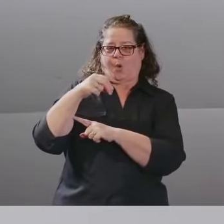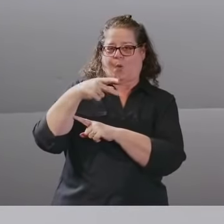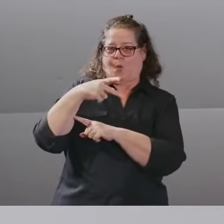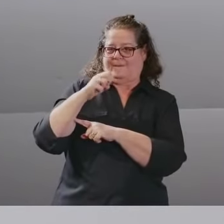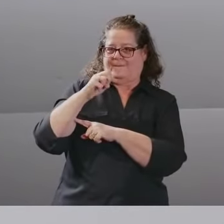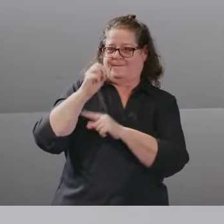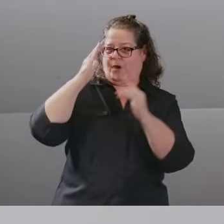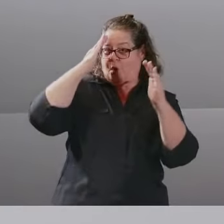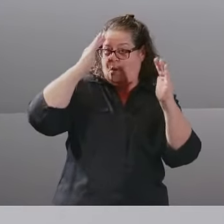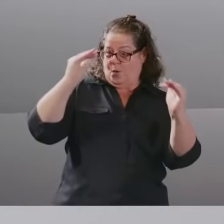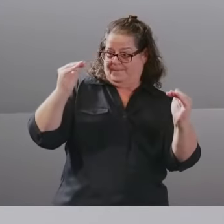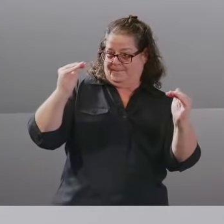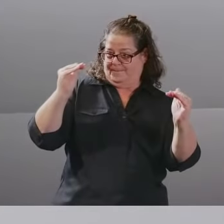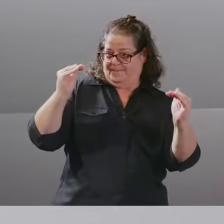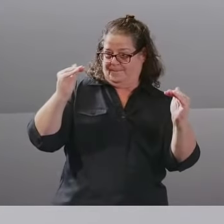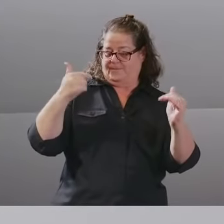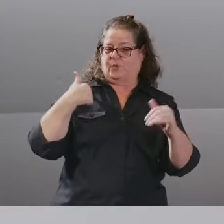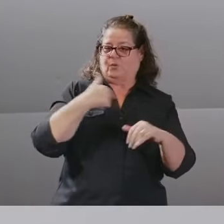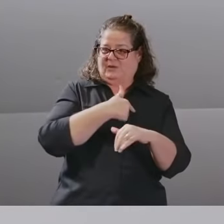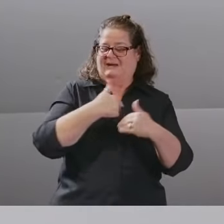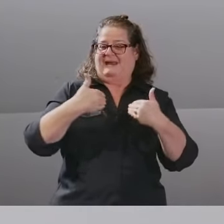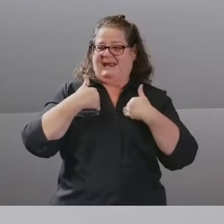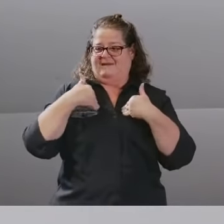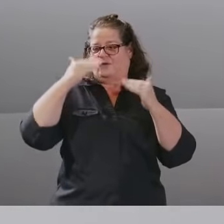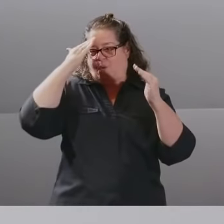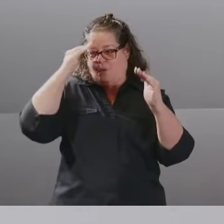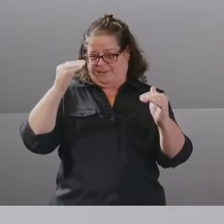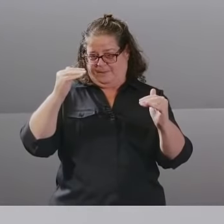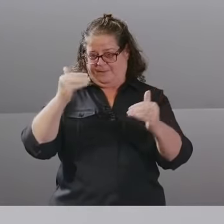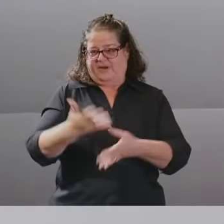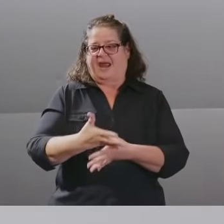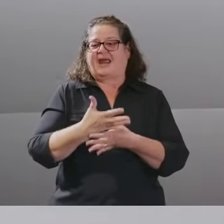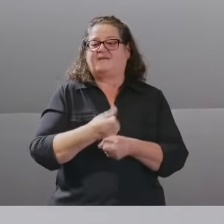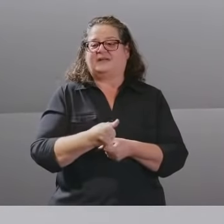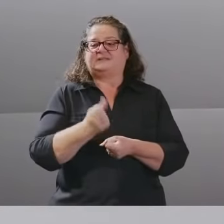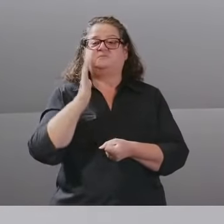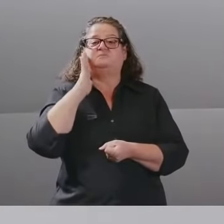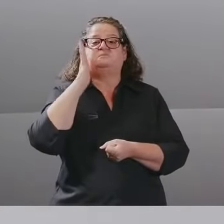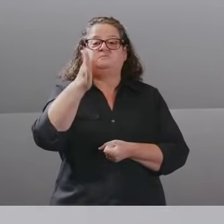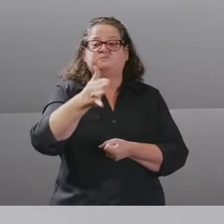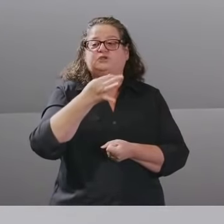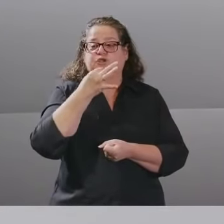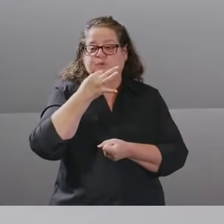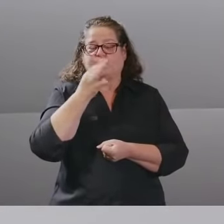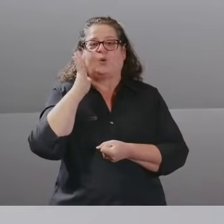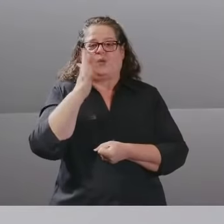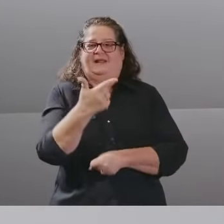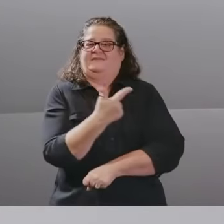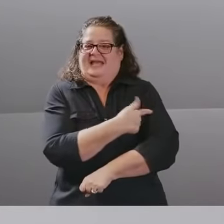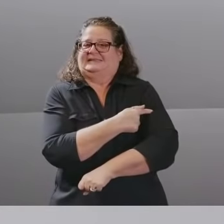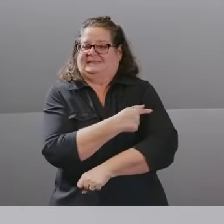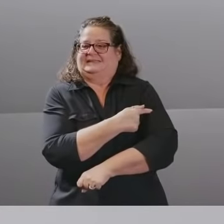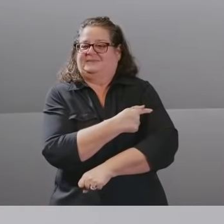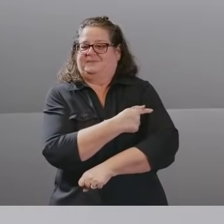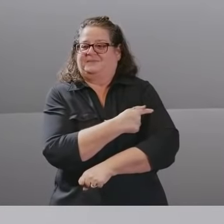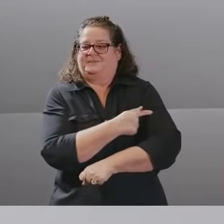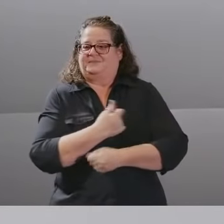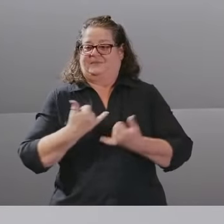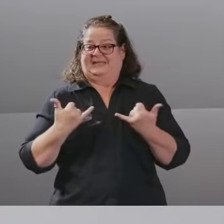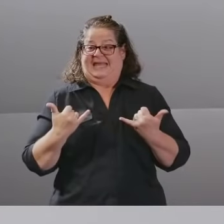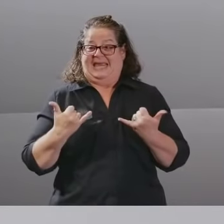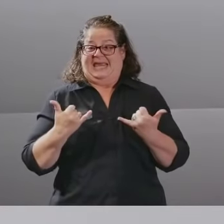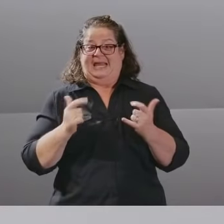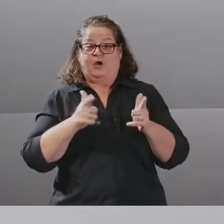We are confident that we have a vaccine in sight. We have a way to rapidly test folks and to keep those